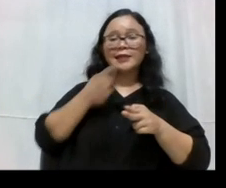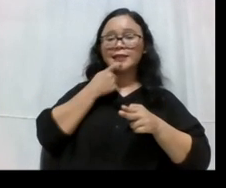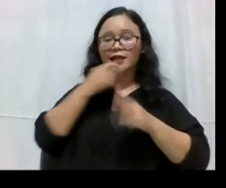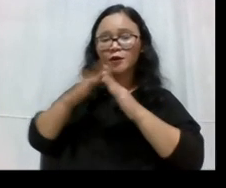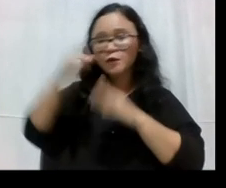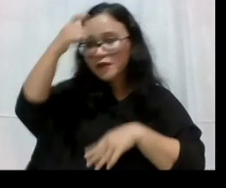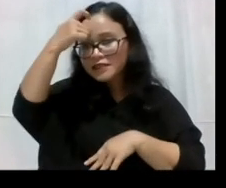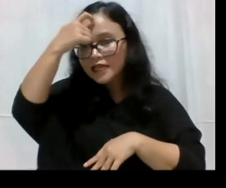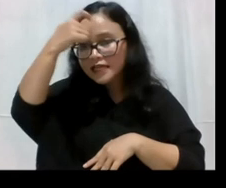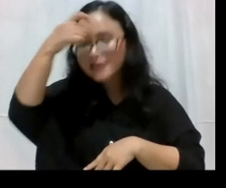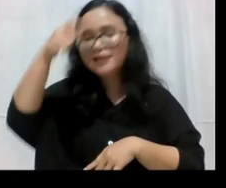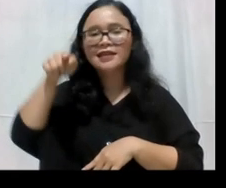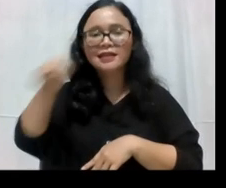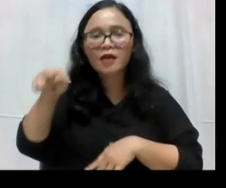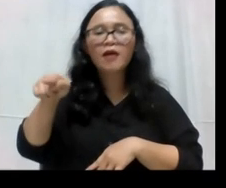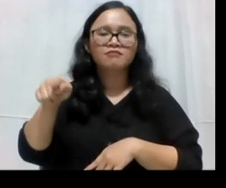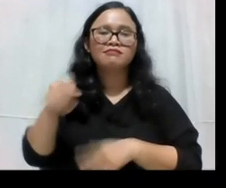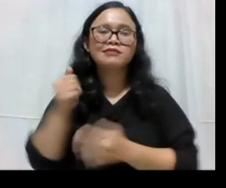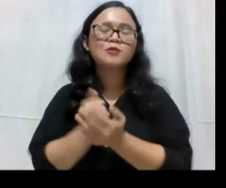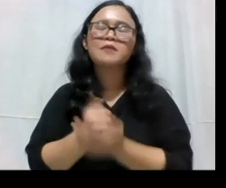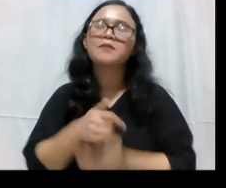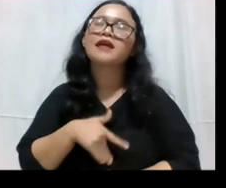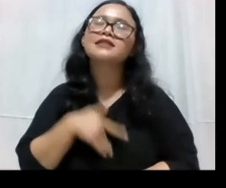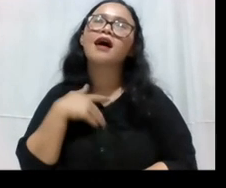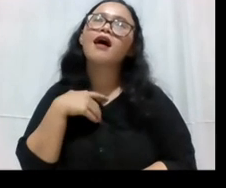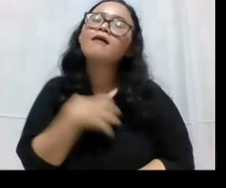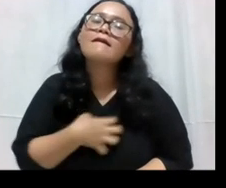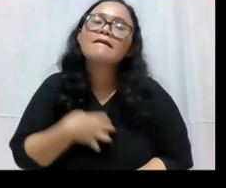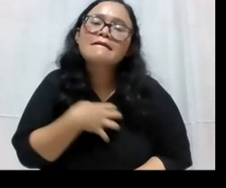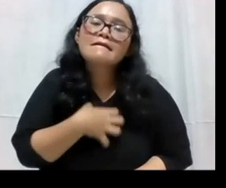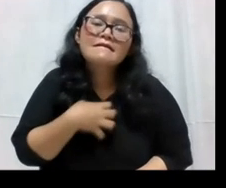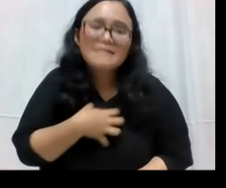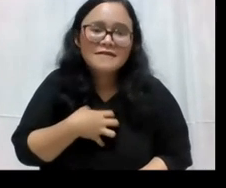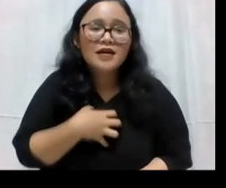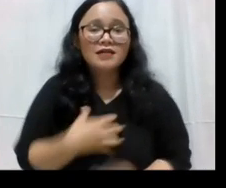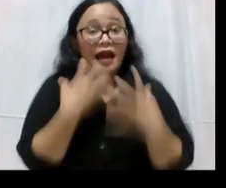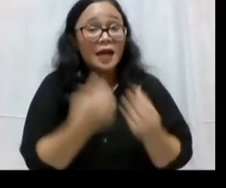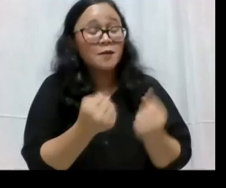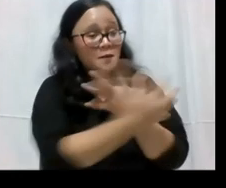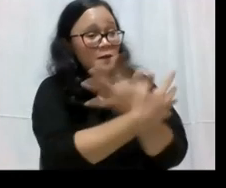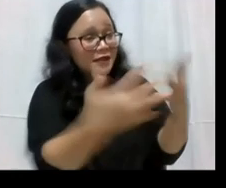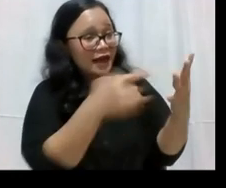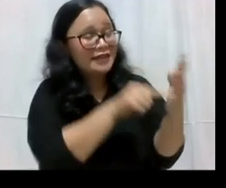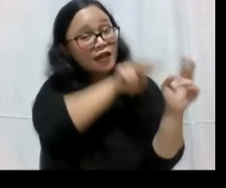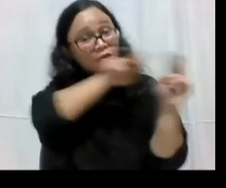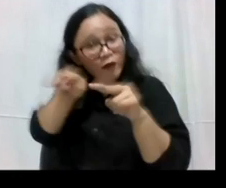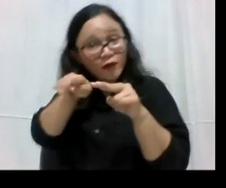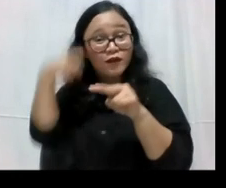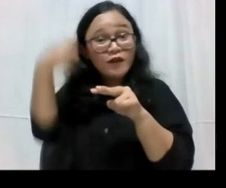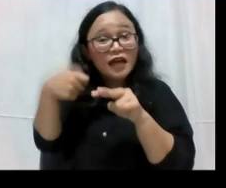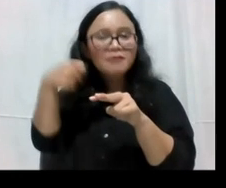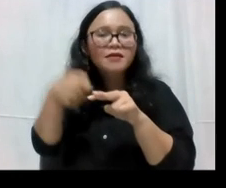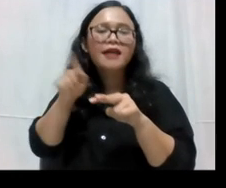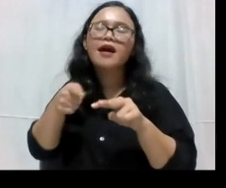and I feel like that way the audiences will be moved as well. So the other questions about